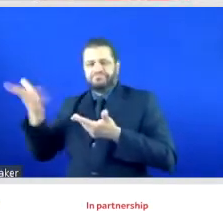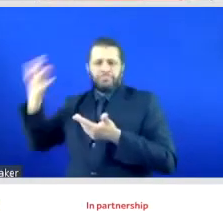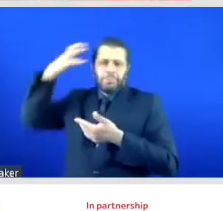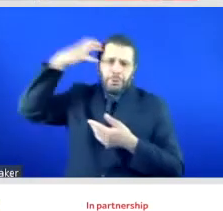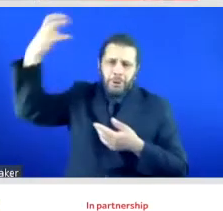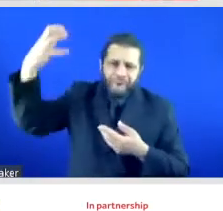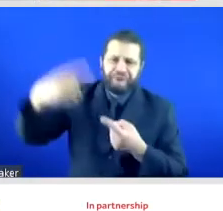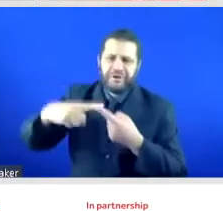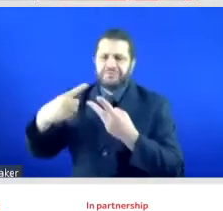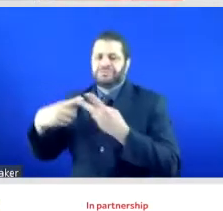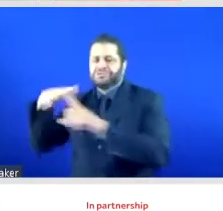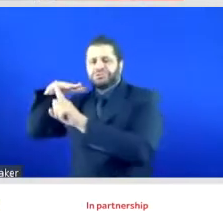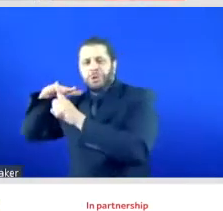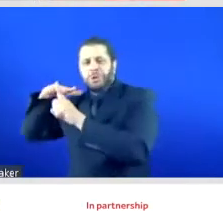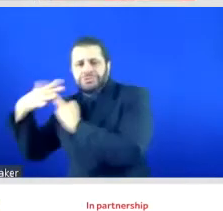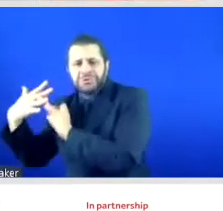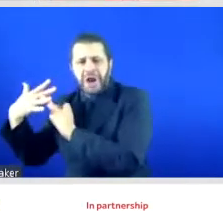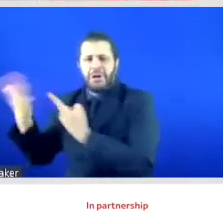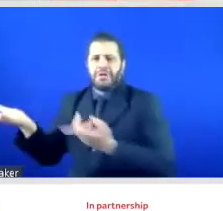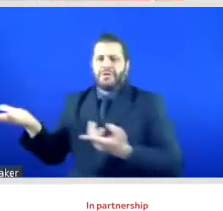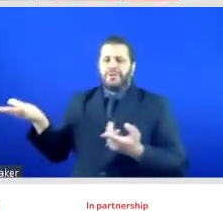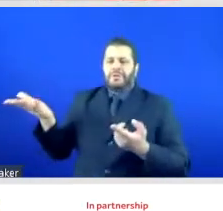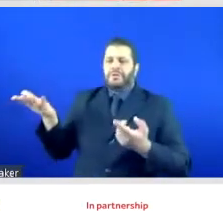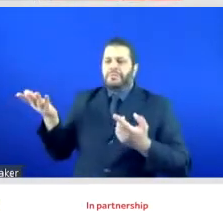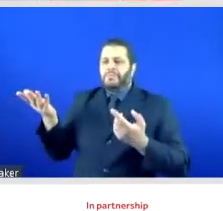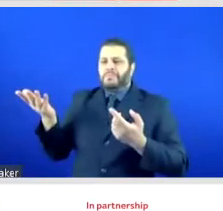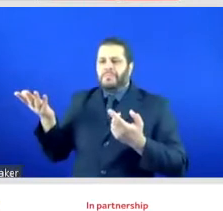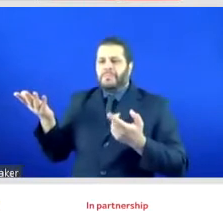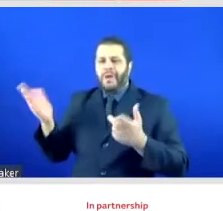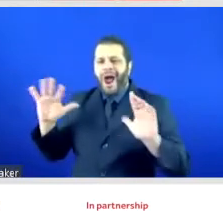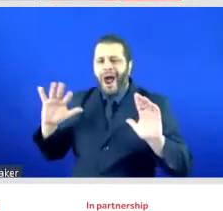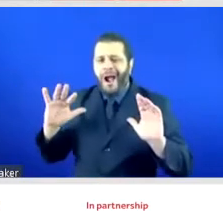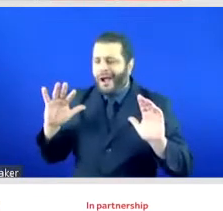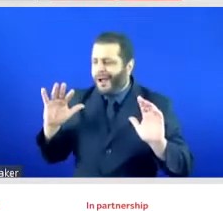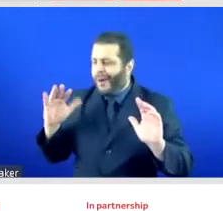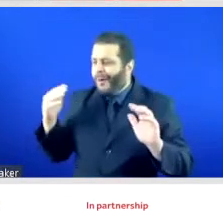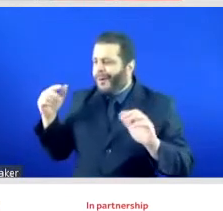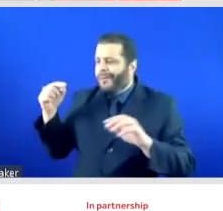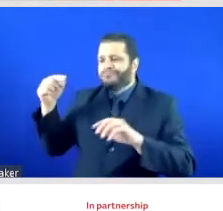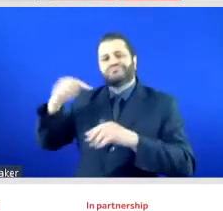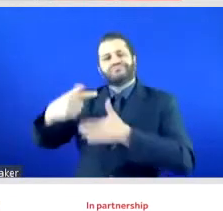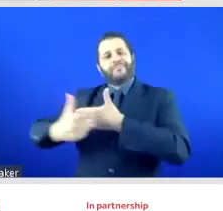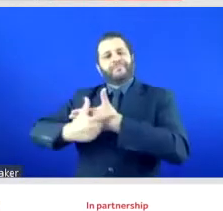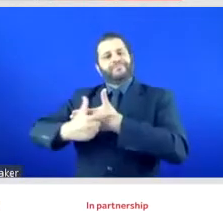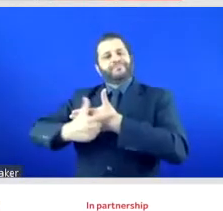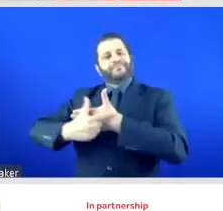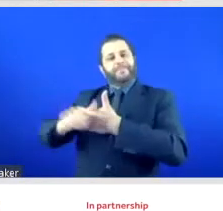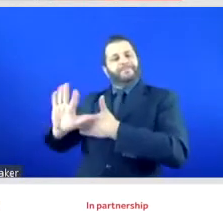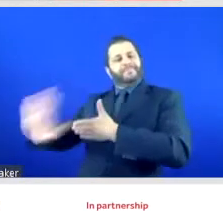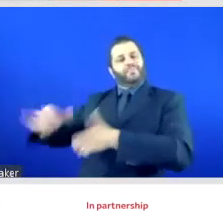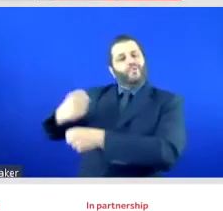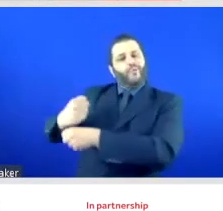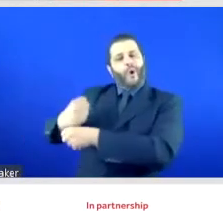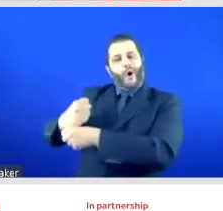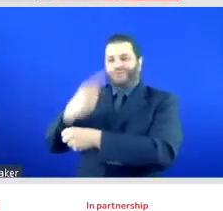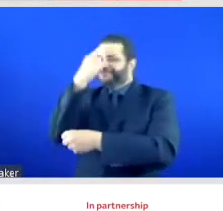coalition against climate change? Floor is yours, Minis. Thank you, thank you.